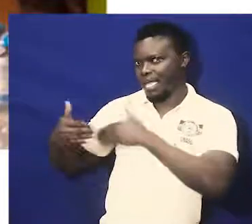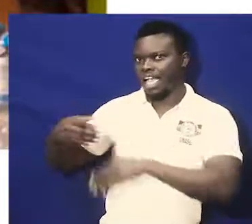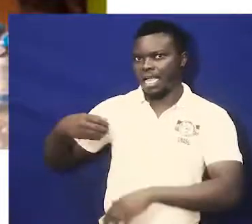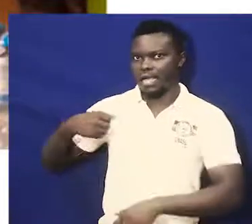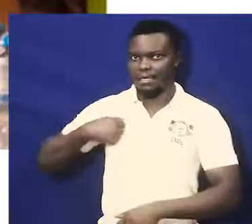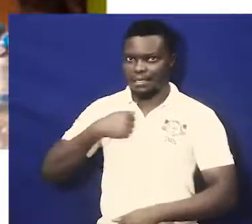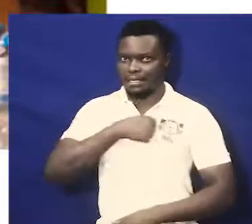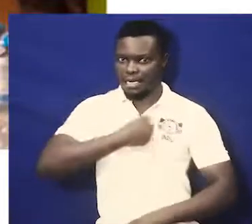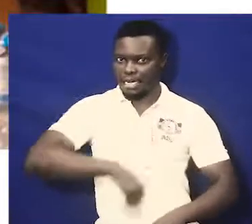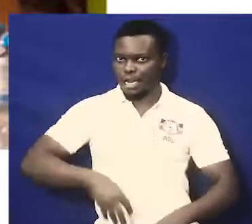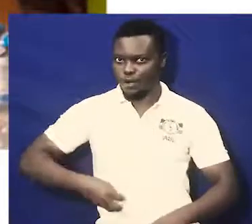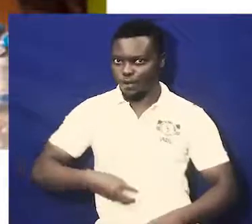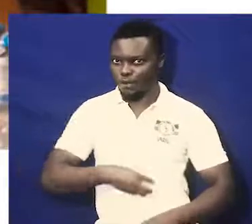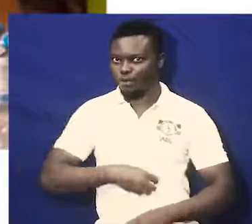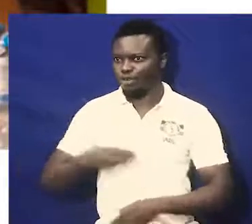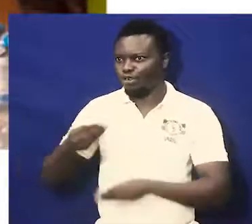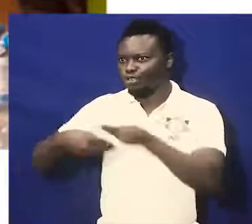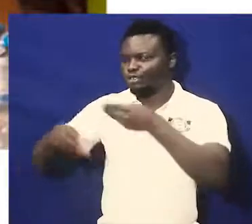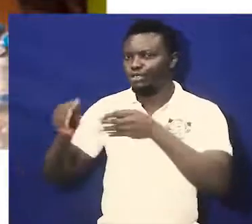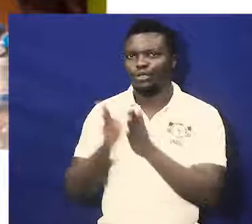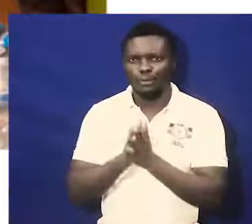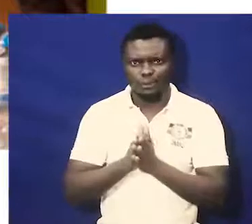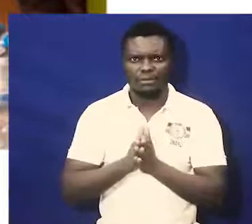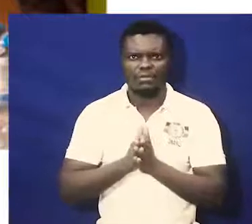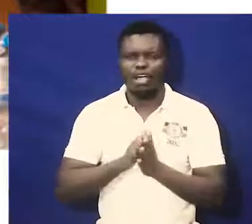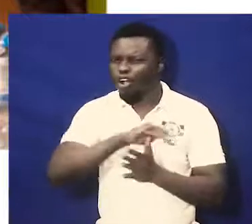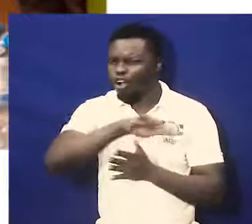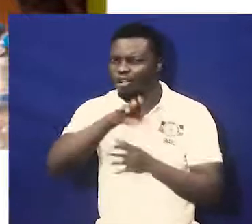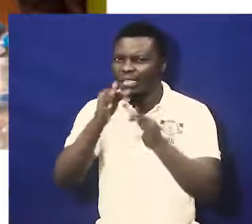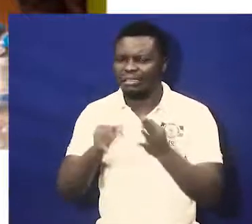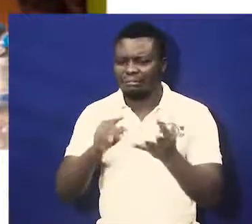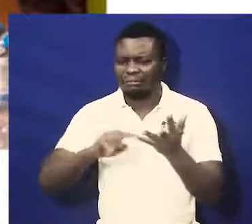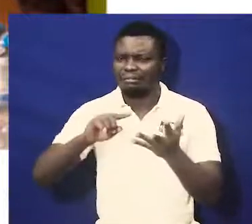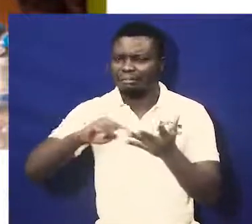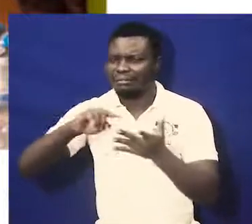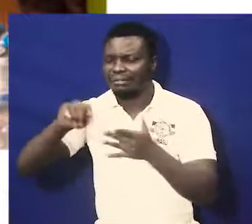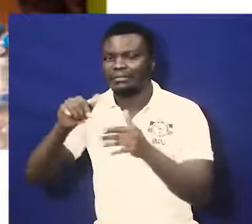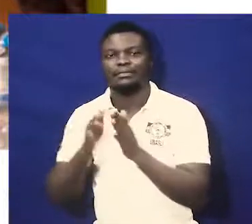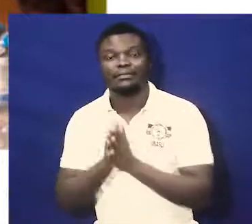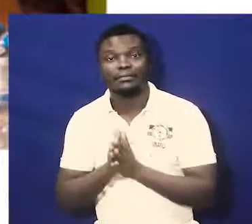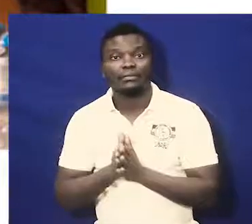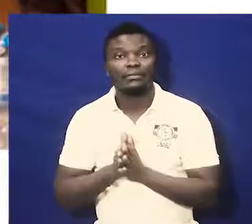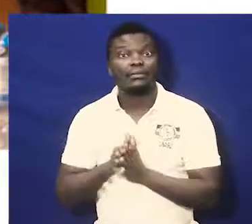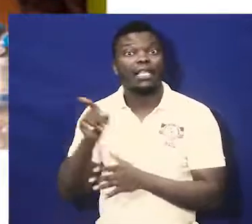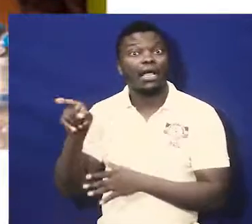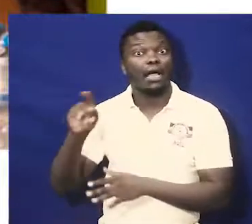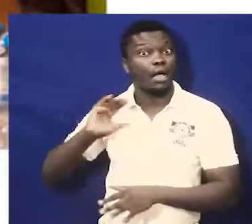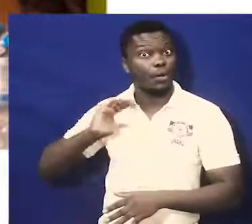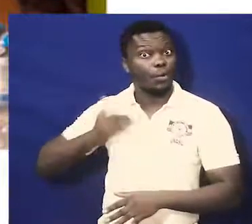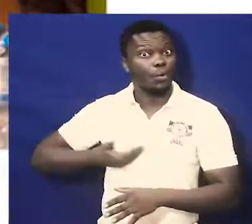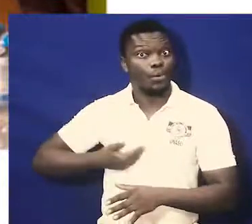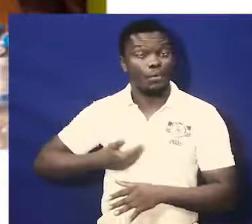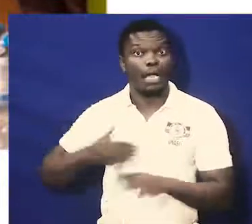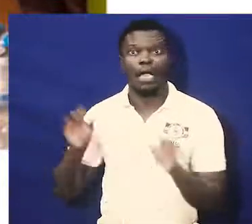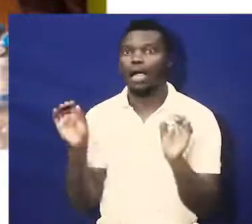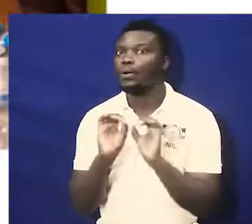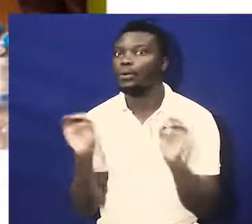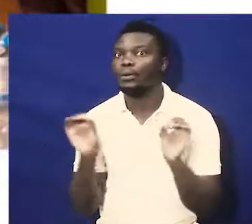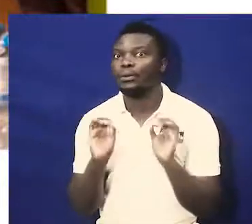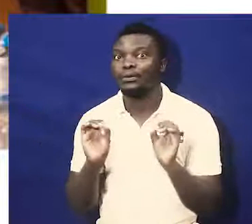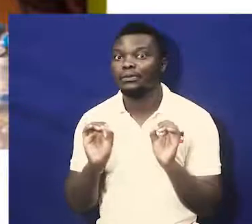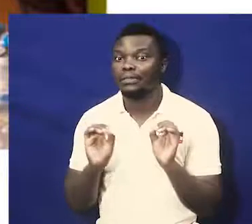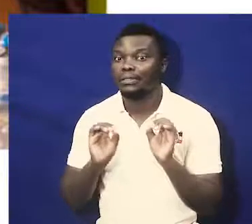I buy the cabbages, the tomatoes, the cooking oil, the baking flour, but she does not have a garden